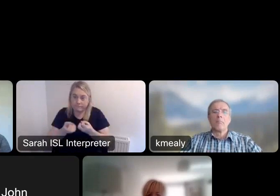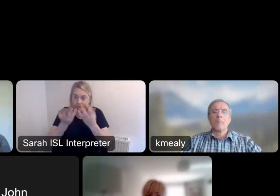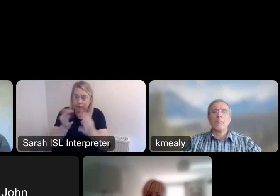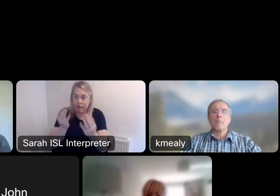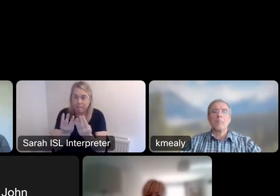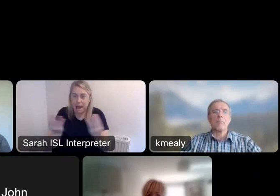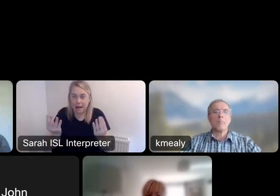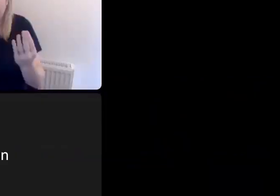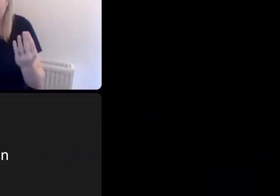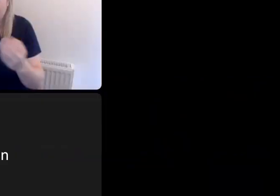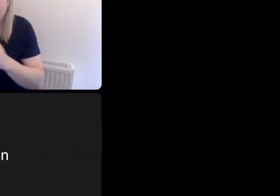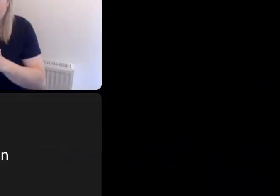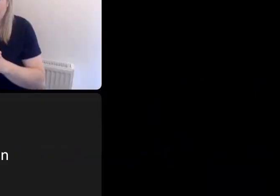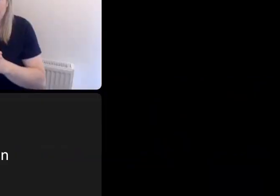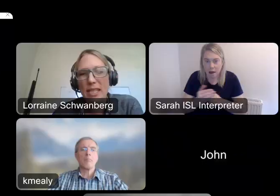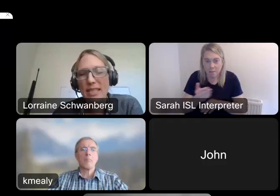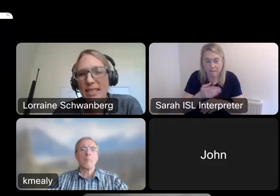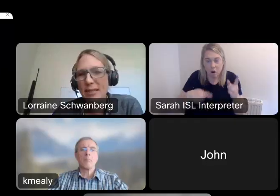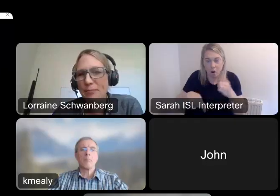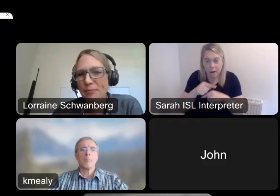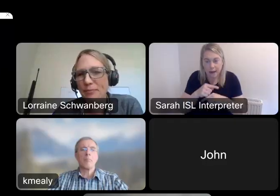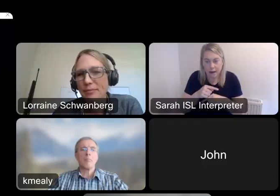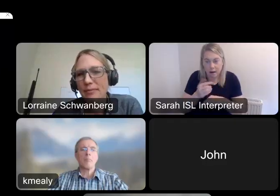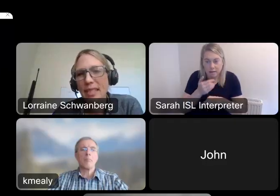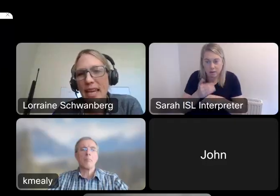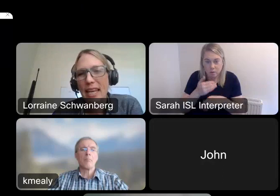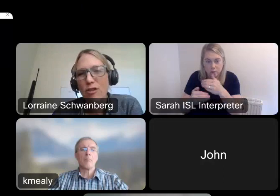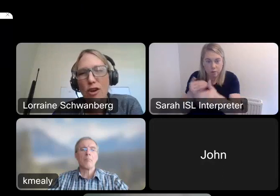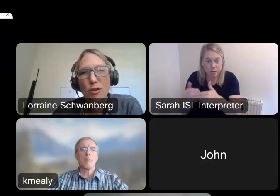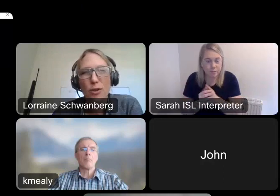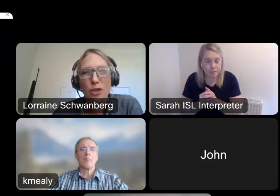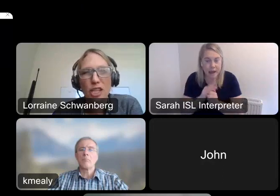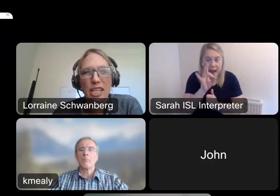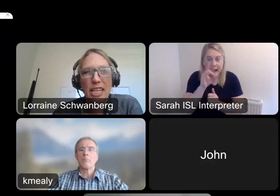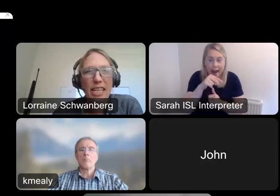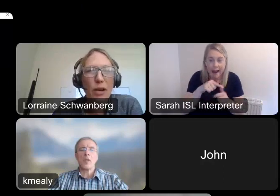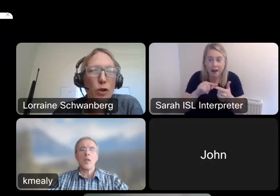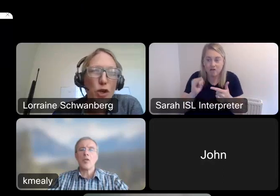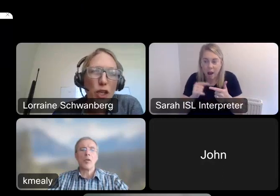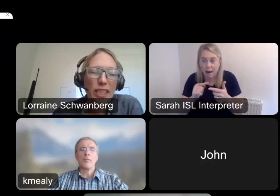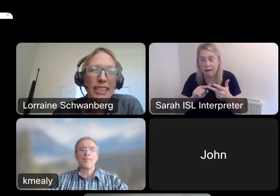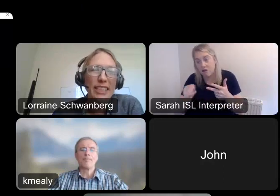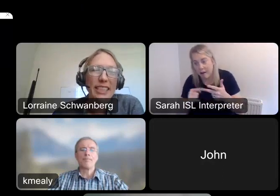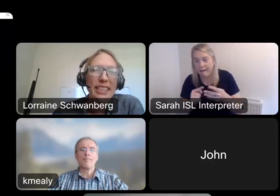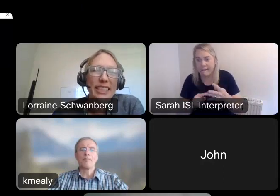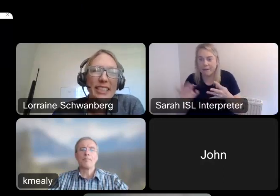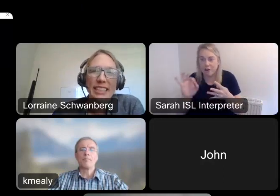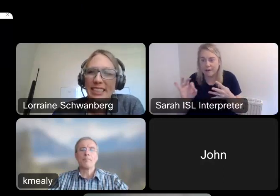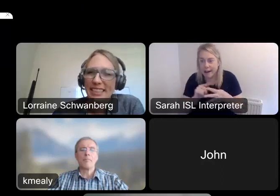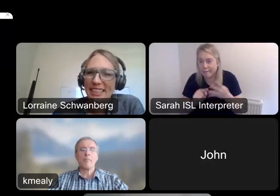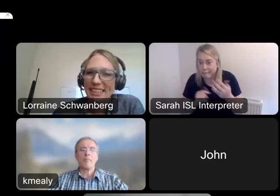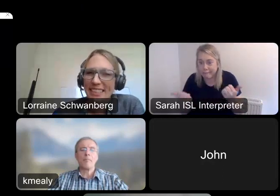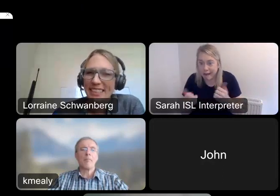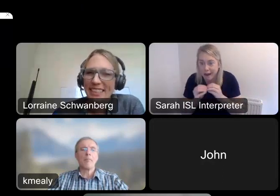our promotional pieces? Ken, John, or Georgina, or John?